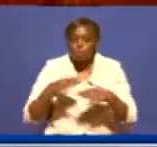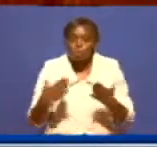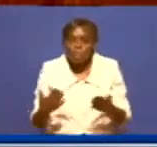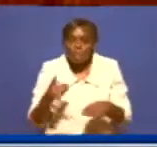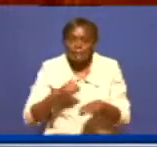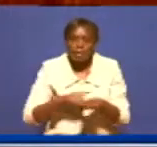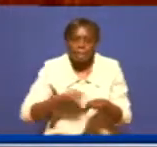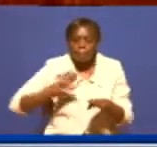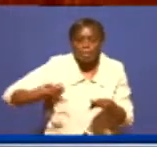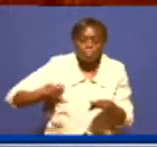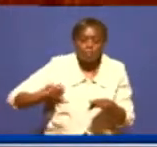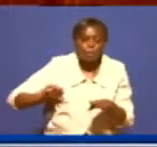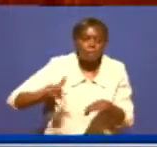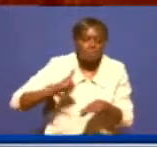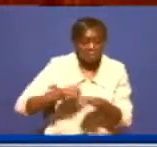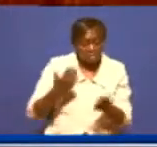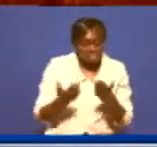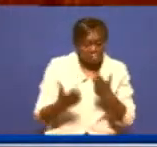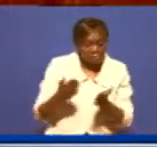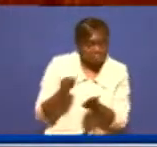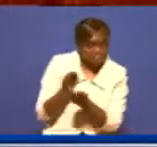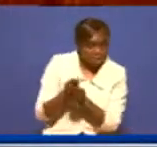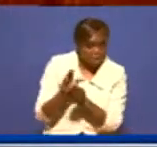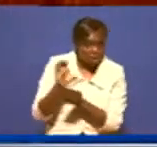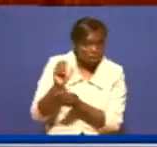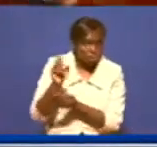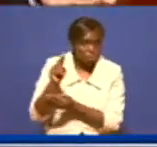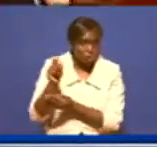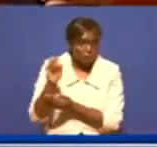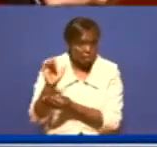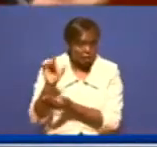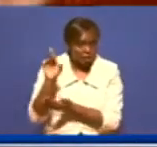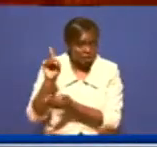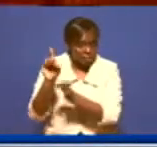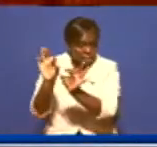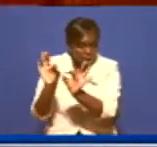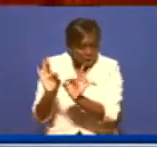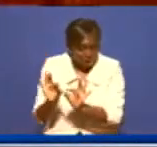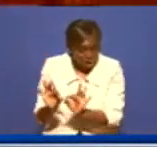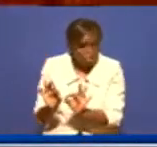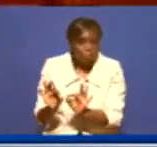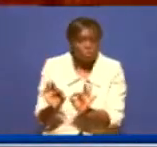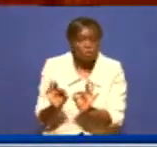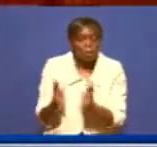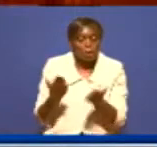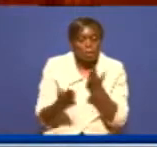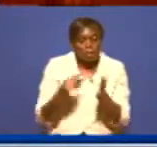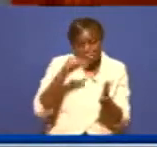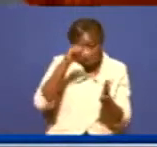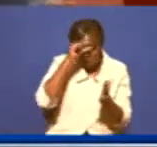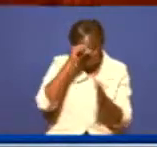deposit, whether it will be a custodial account, or rather the government